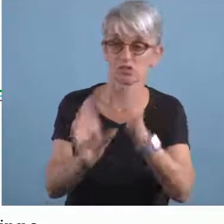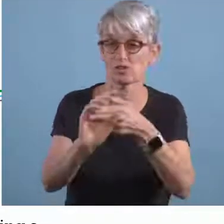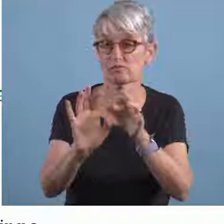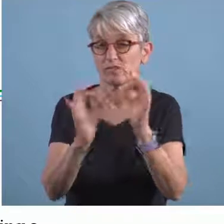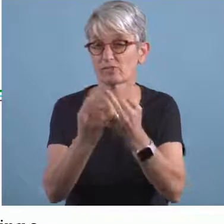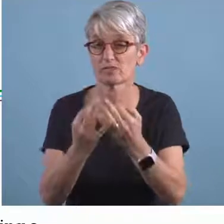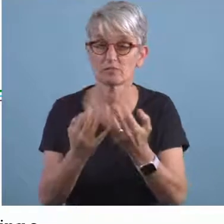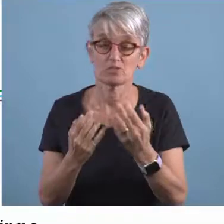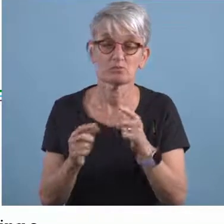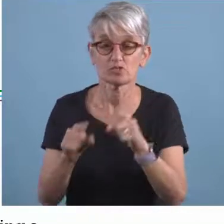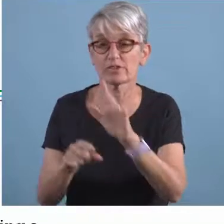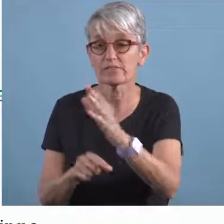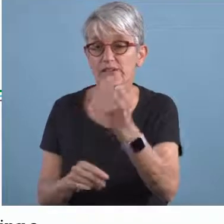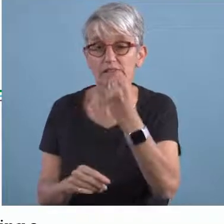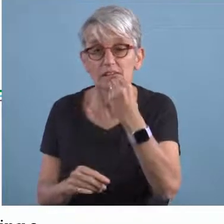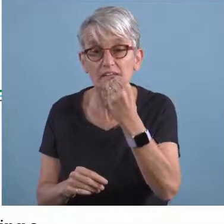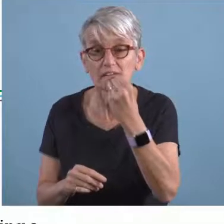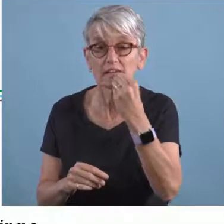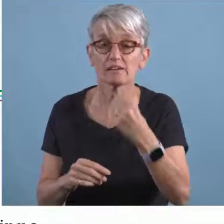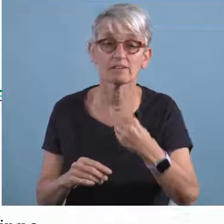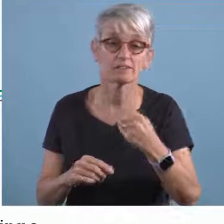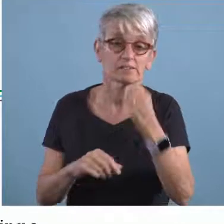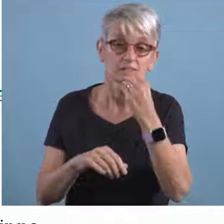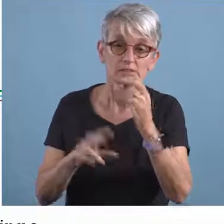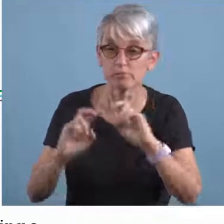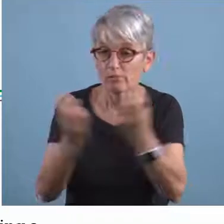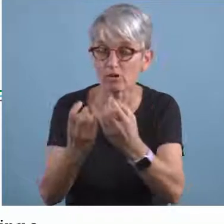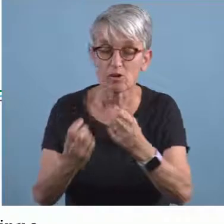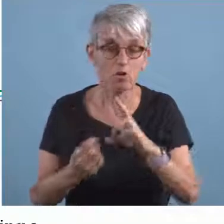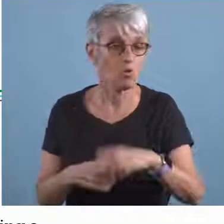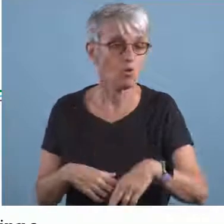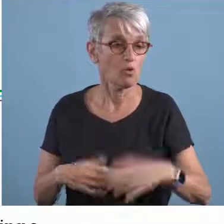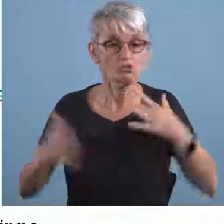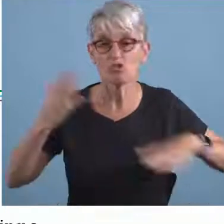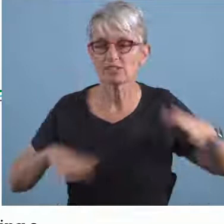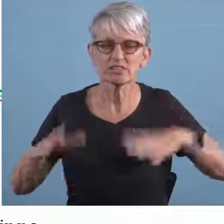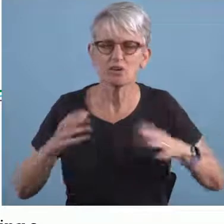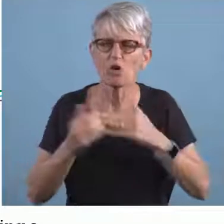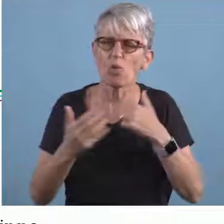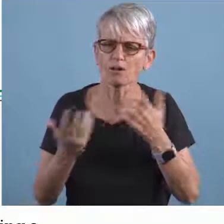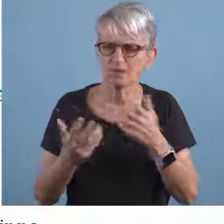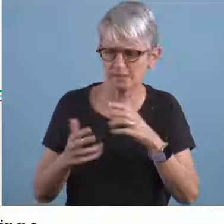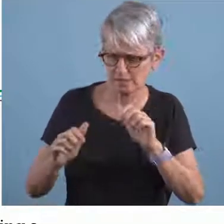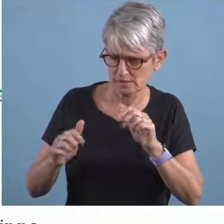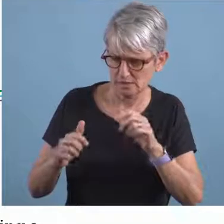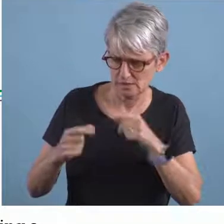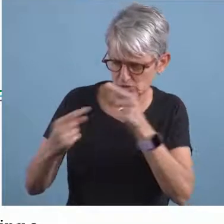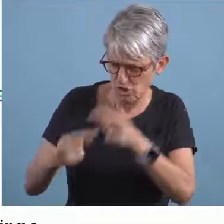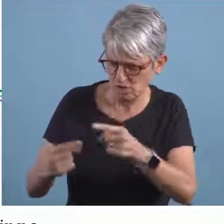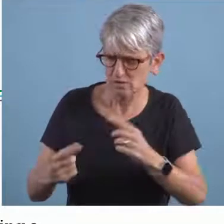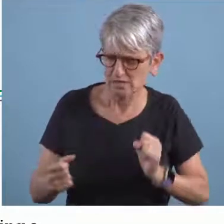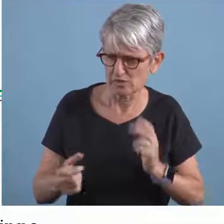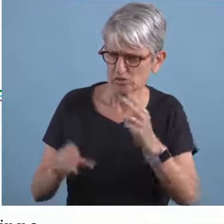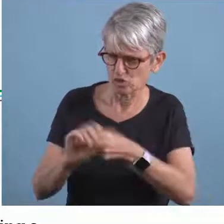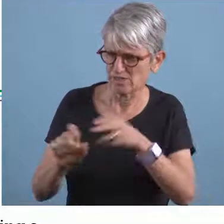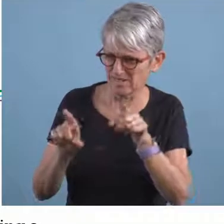during eating time or dressing time or transitioning to the car time, whatever was a challenge for a family.